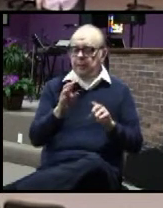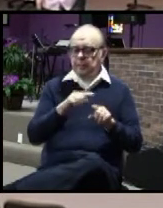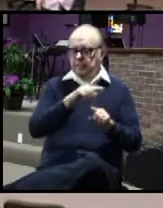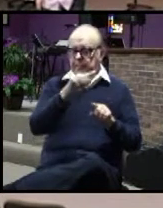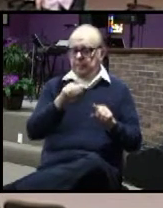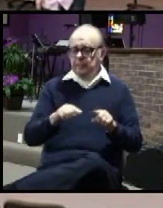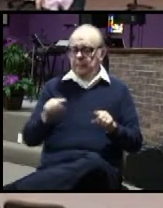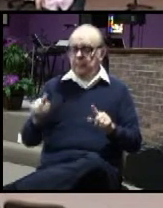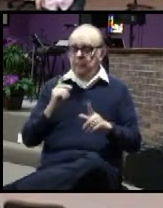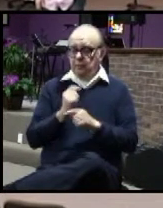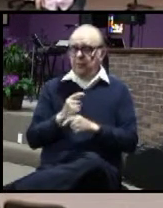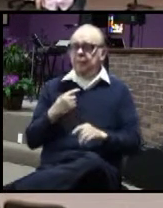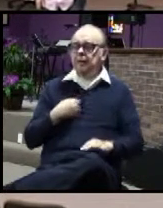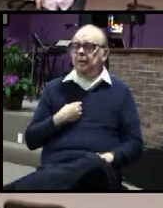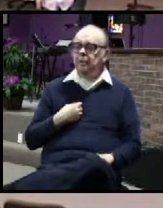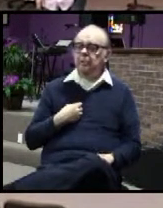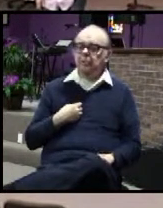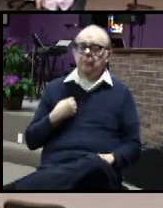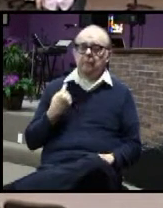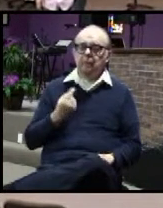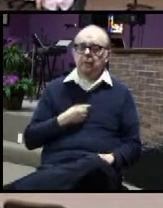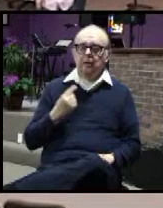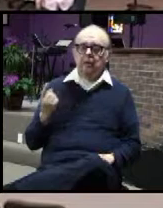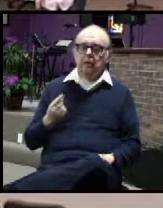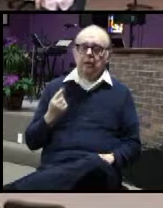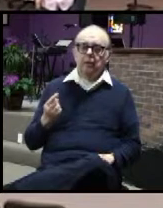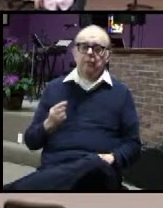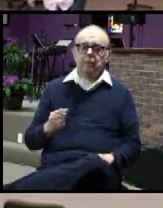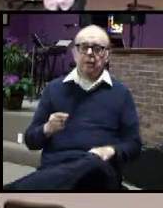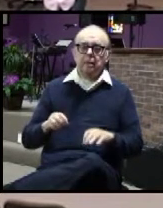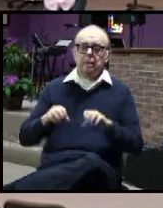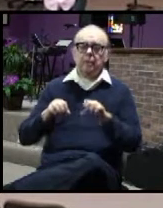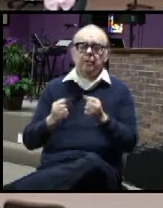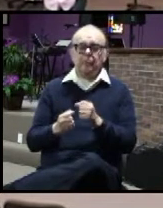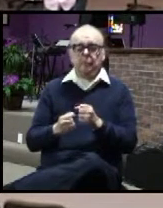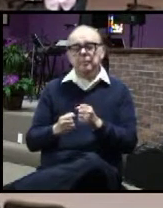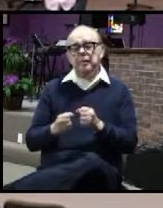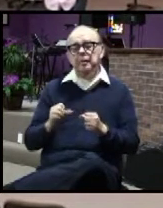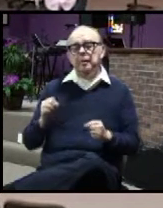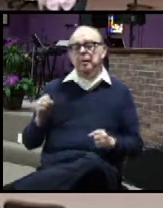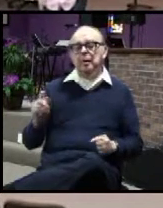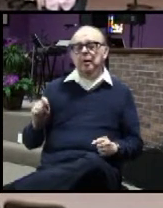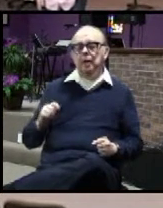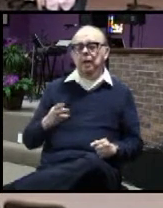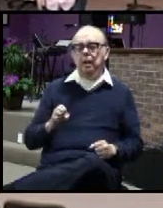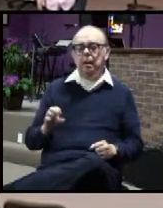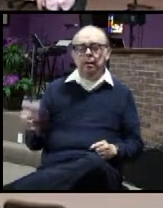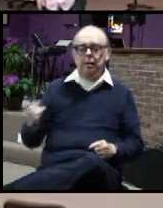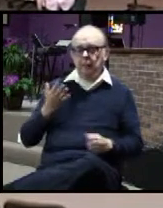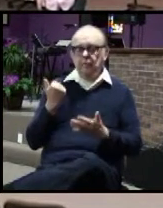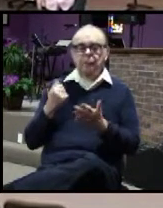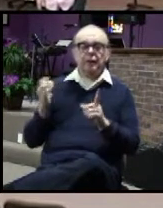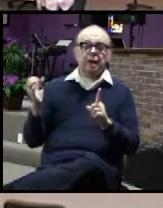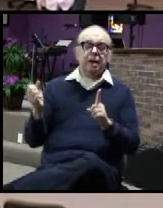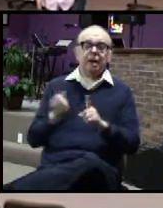Trust me, we would always try to bend the switches before we would get hit with them.